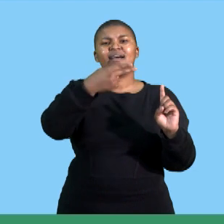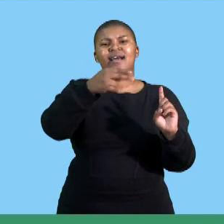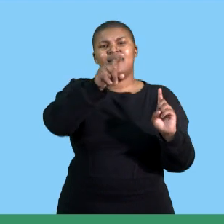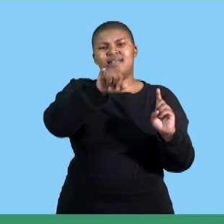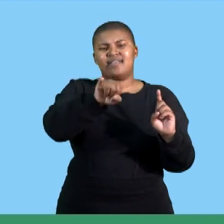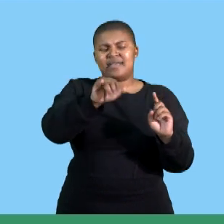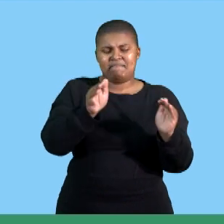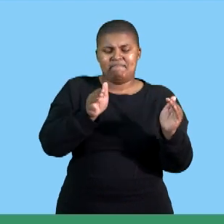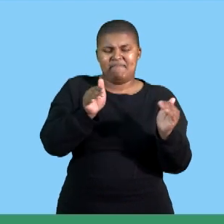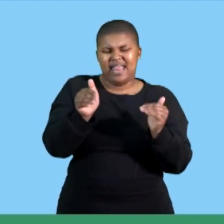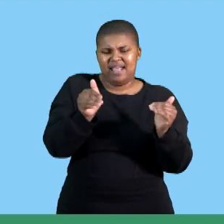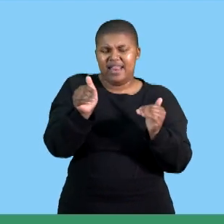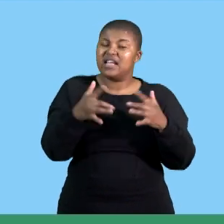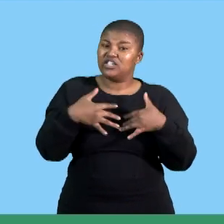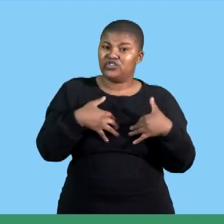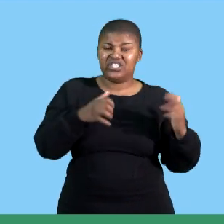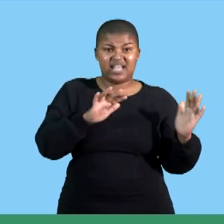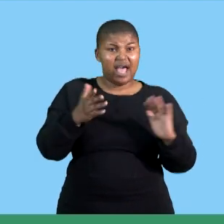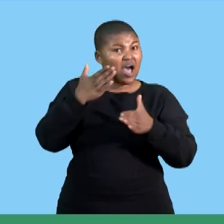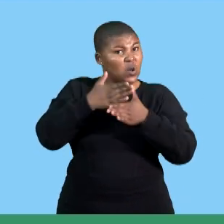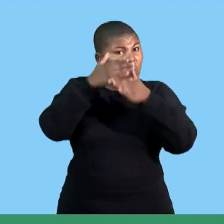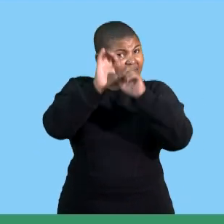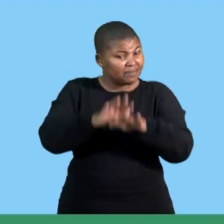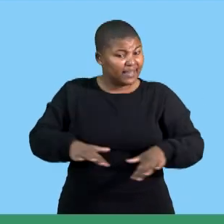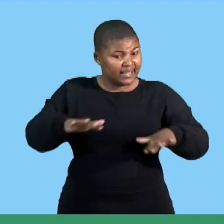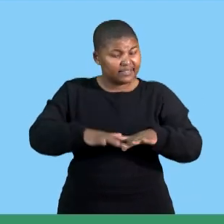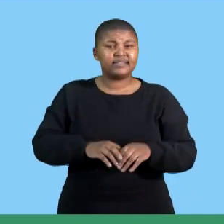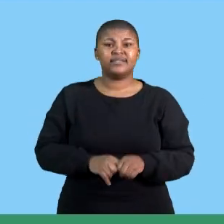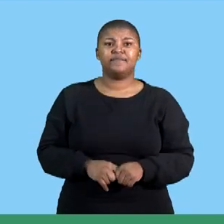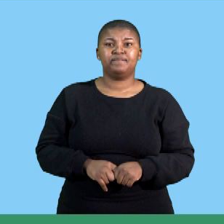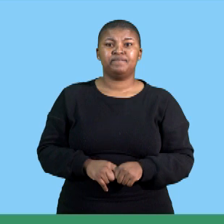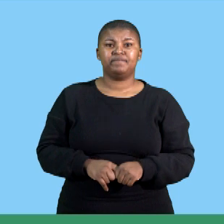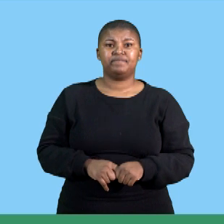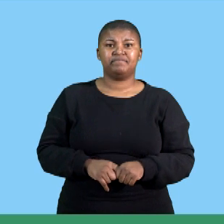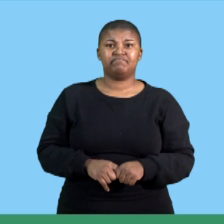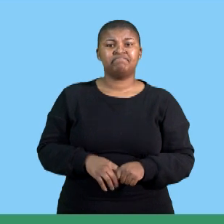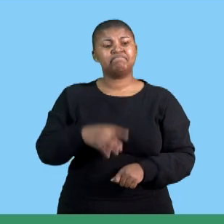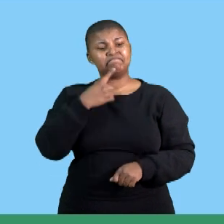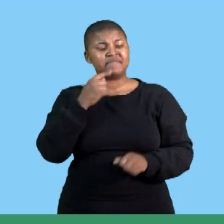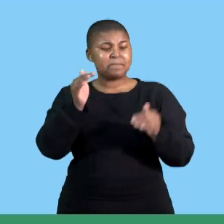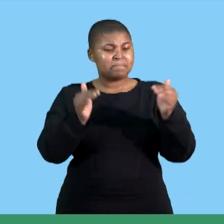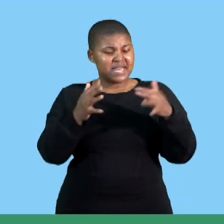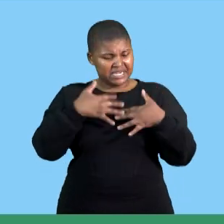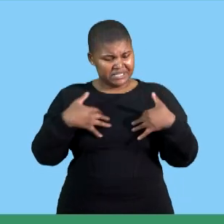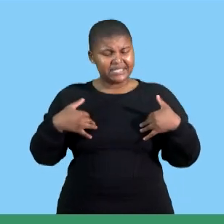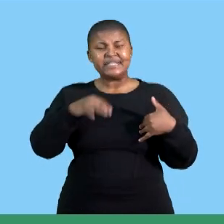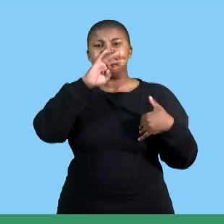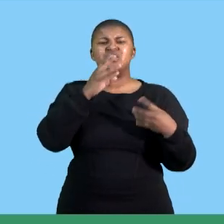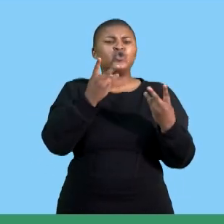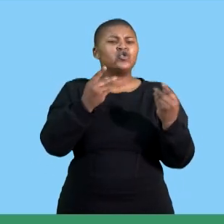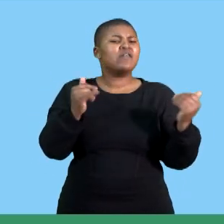stress in the workplace. So if we are managing stress, it means how is it that we deal with the